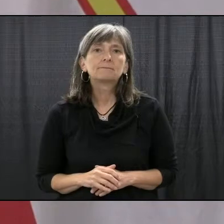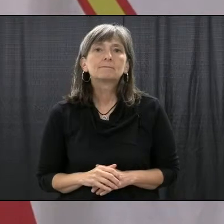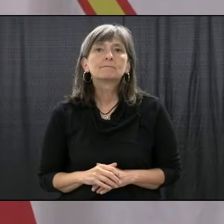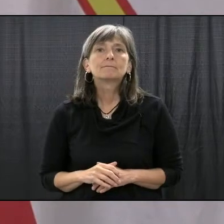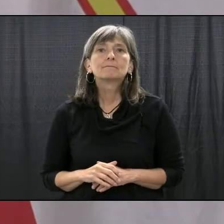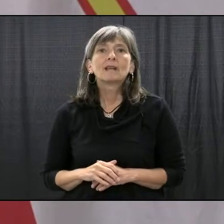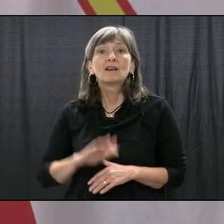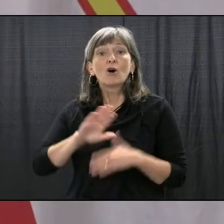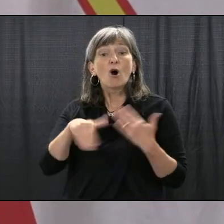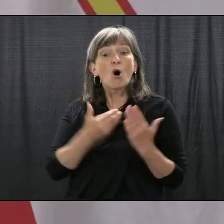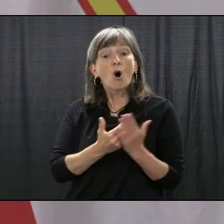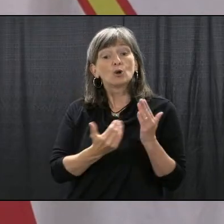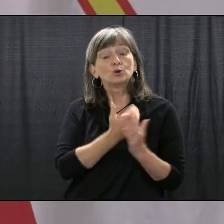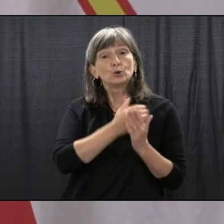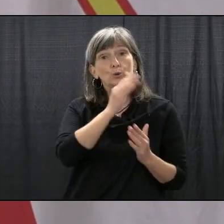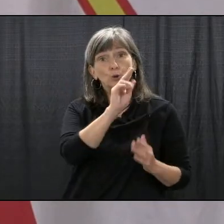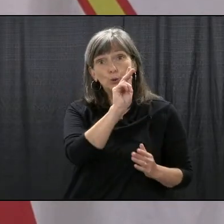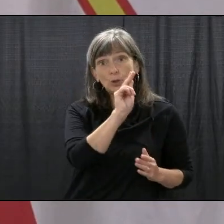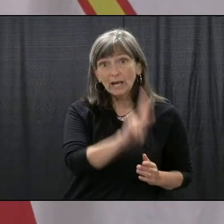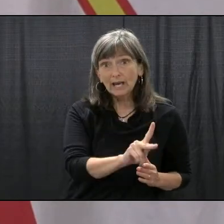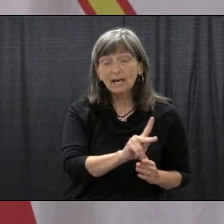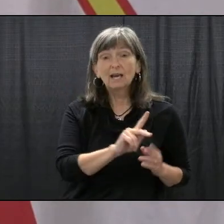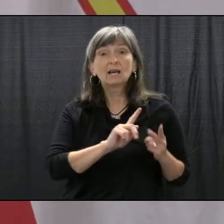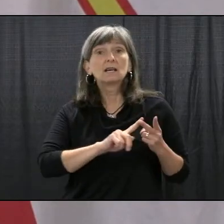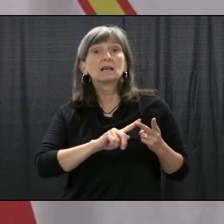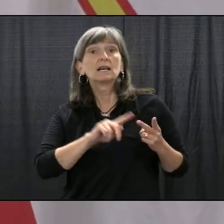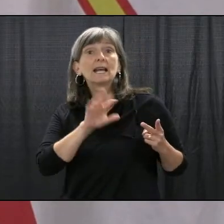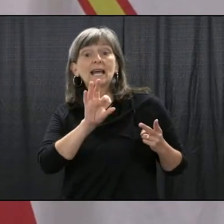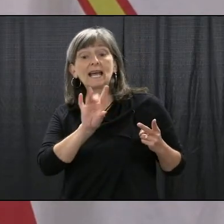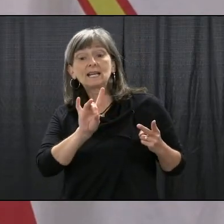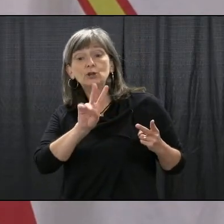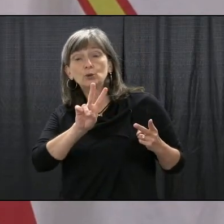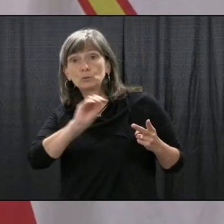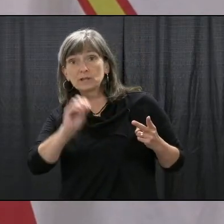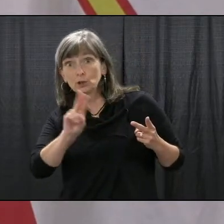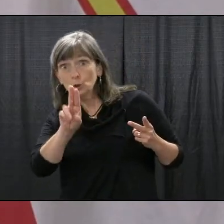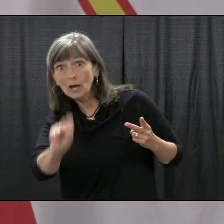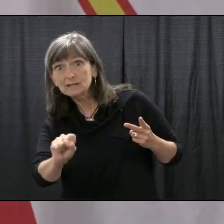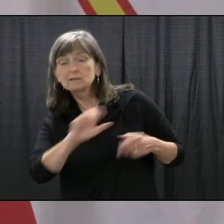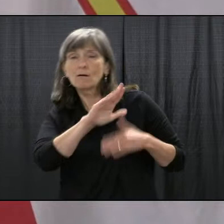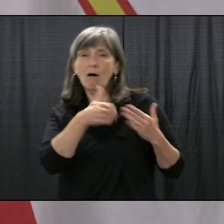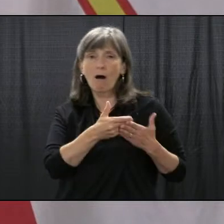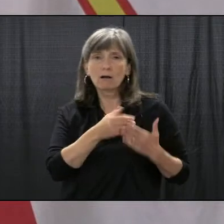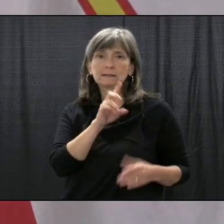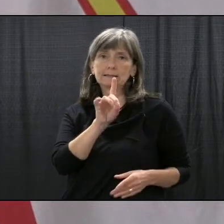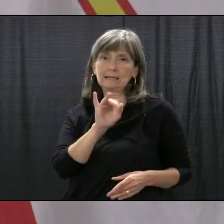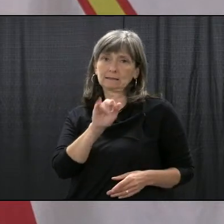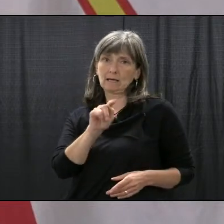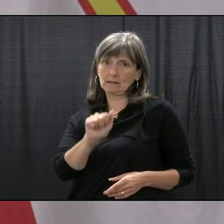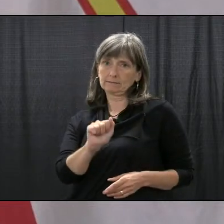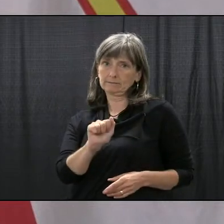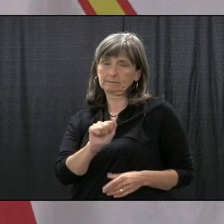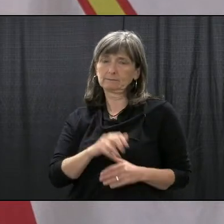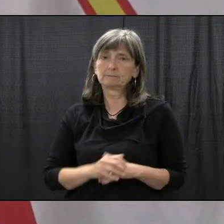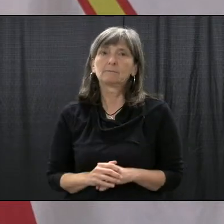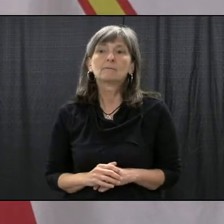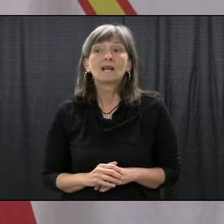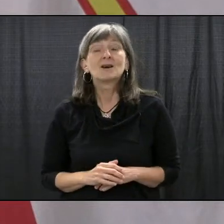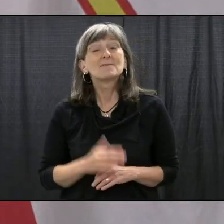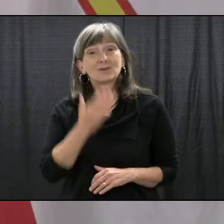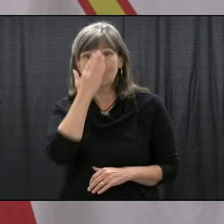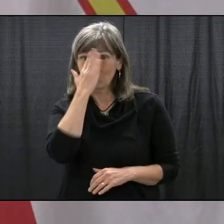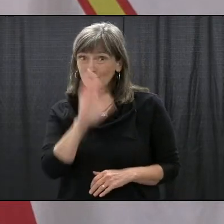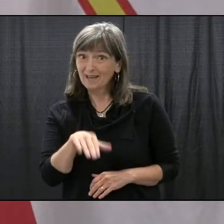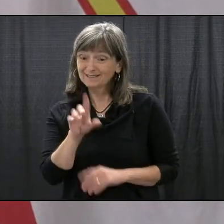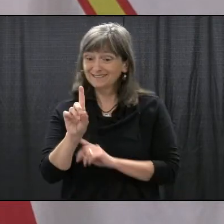99% of all new cases in the UK and 82% of new cases in the US. What we know about Delta is that it spreads